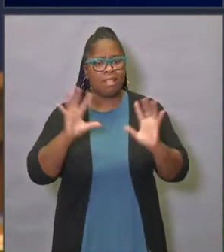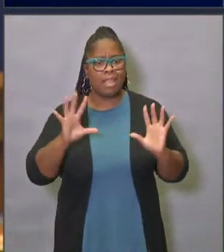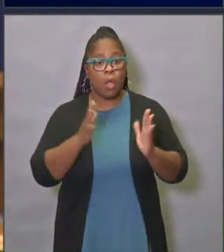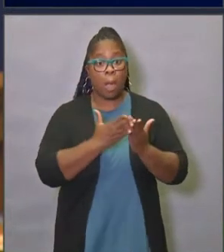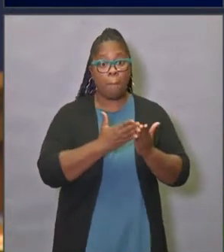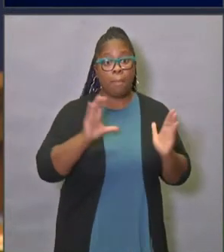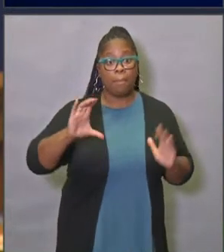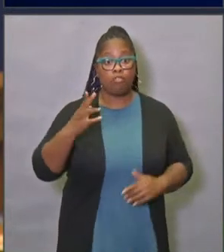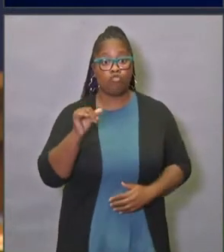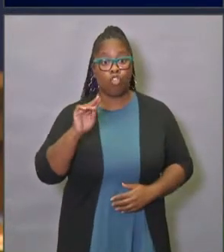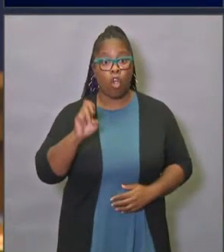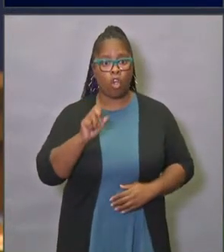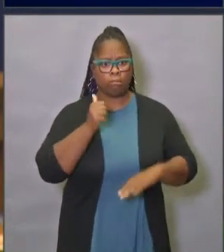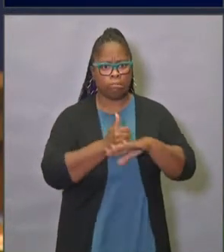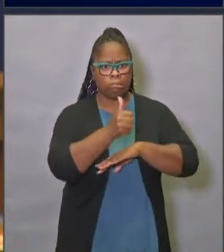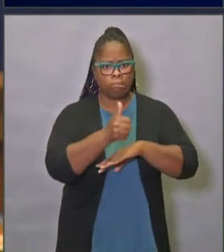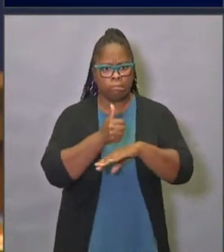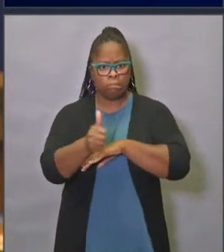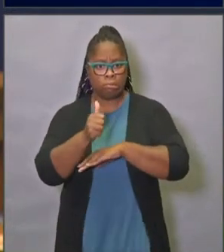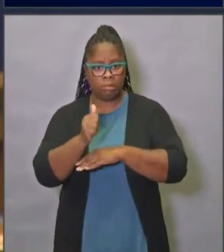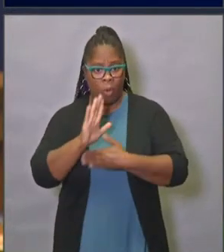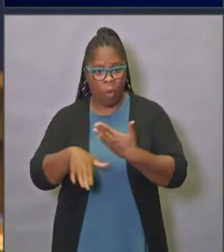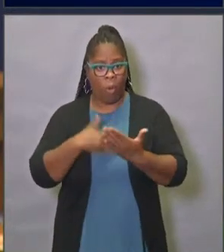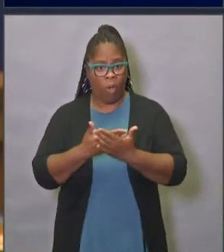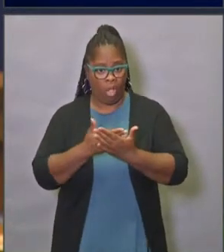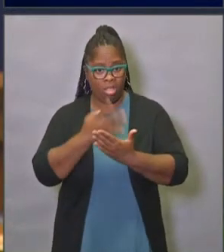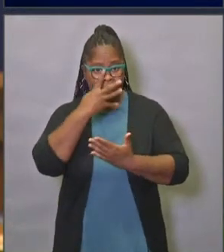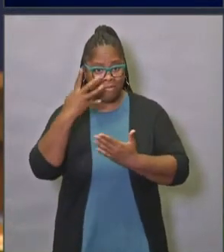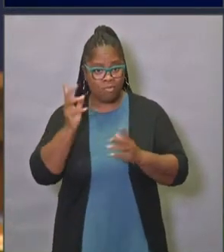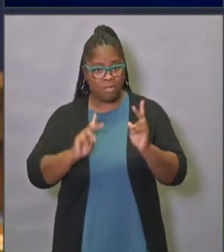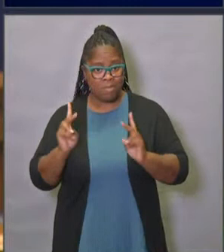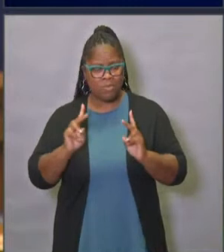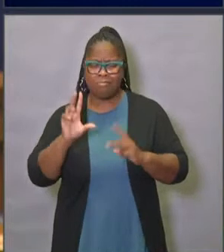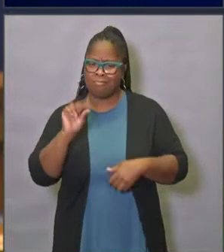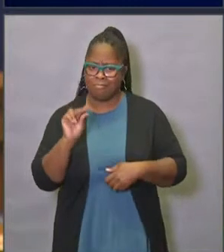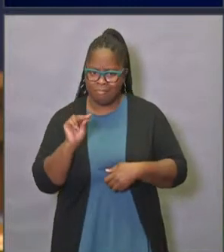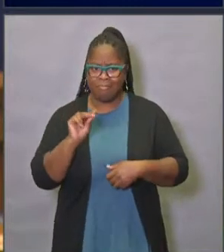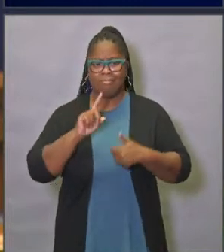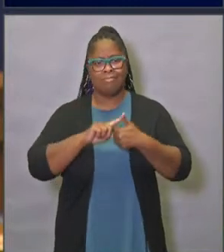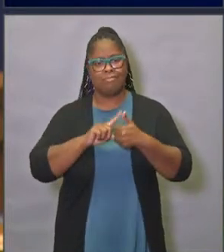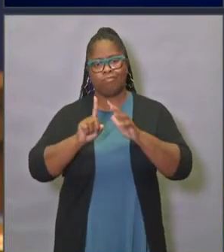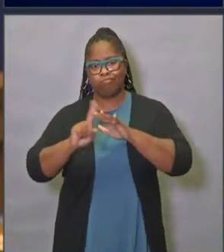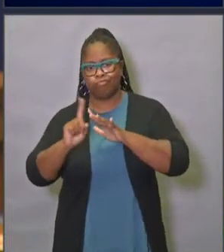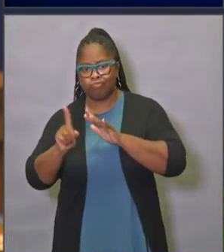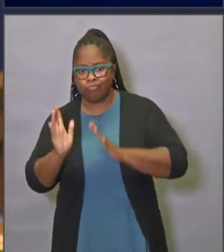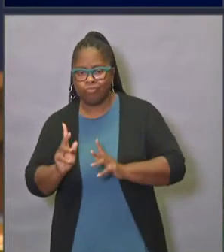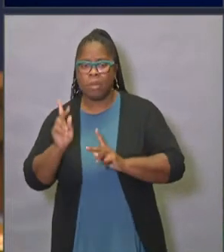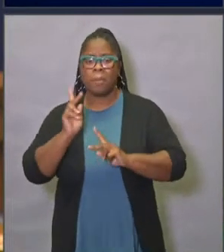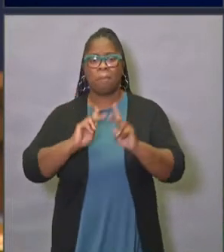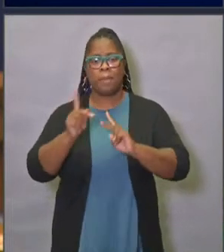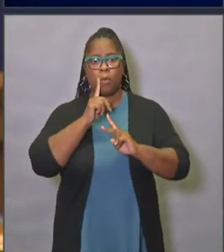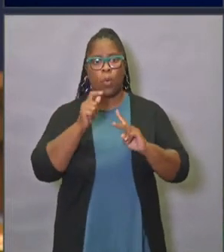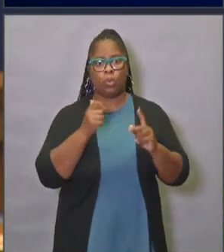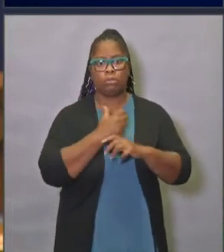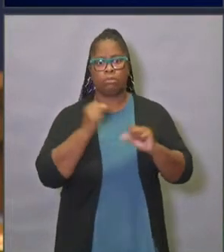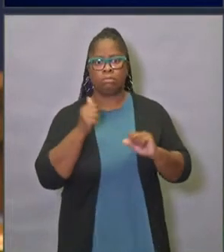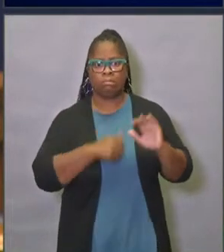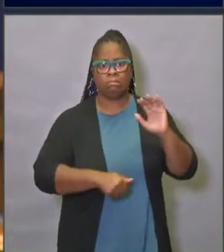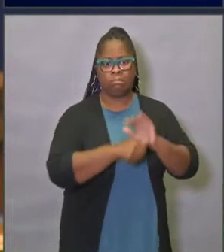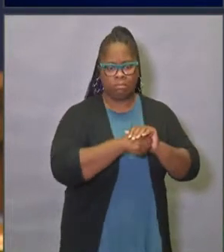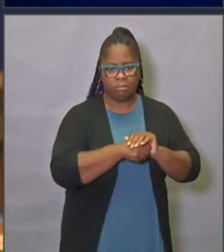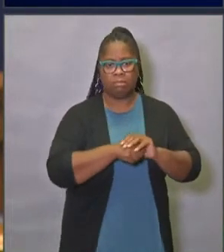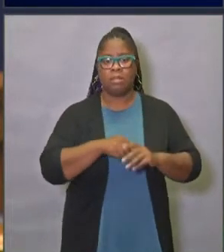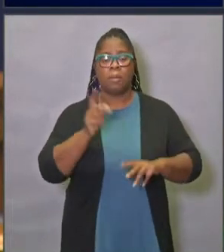not affect all immigrants. Refugees, asylees, survivors of trafficking, domestic violence, and other humanitarian immigrants are